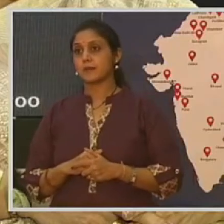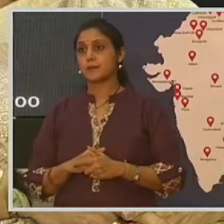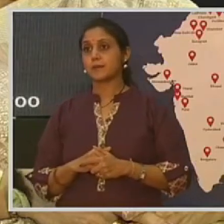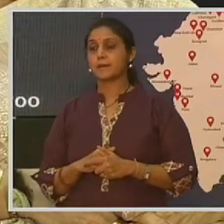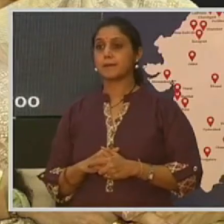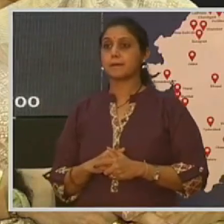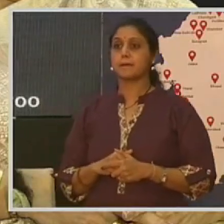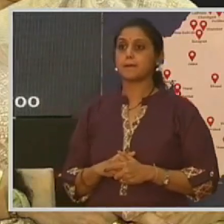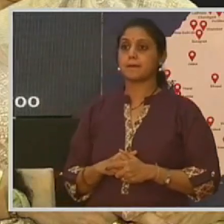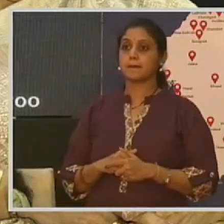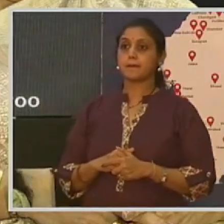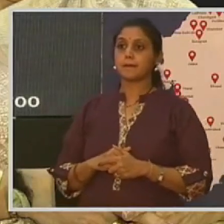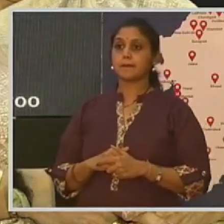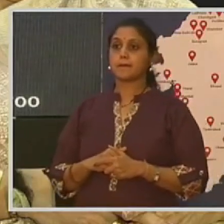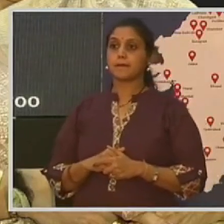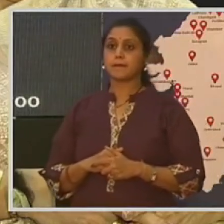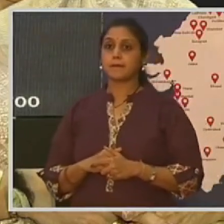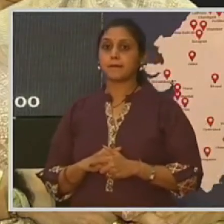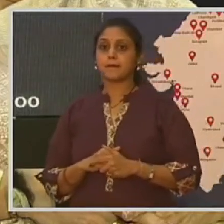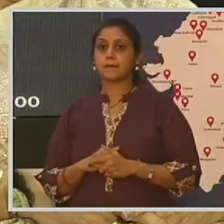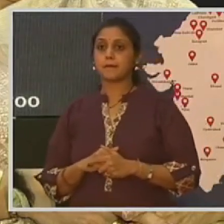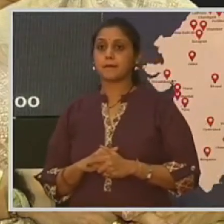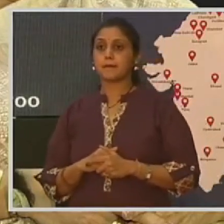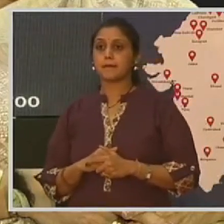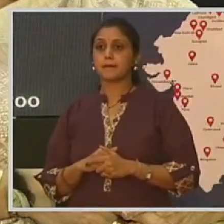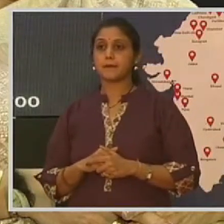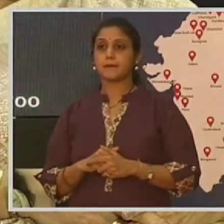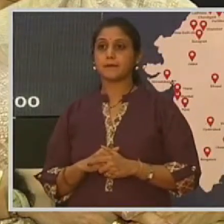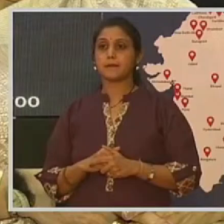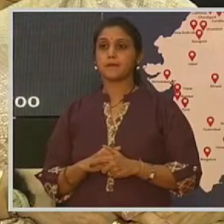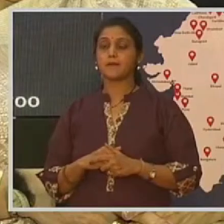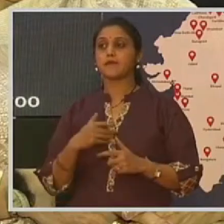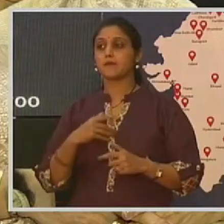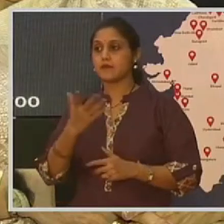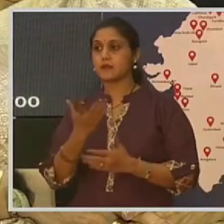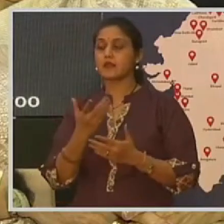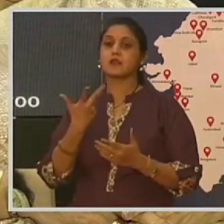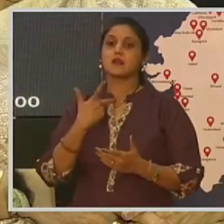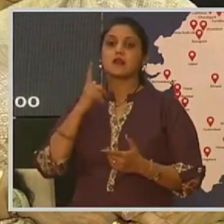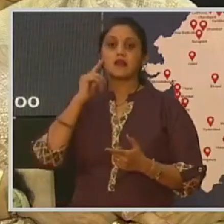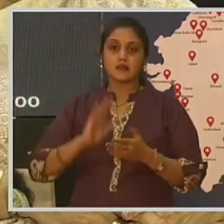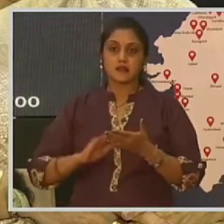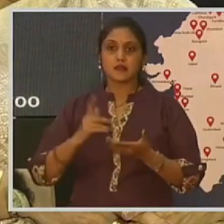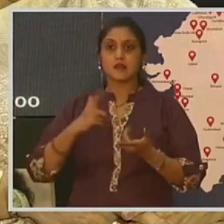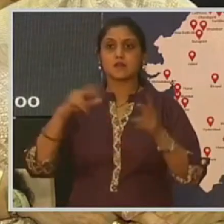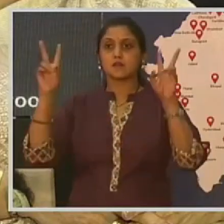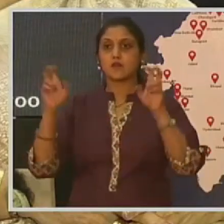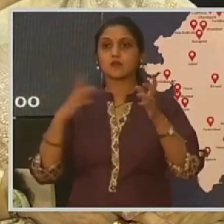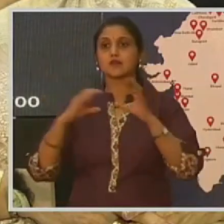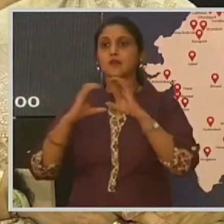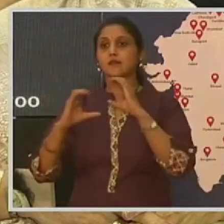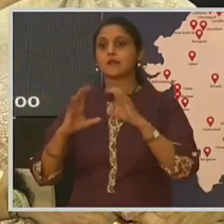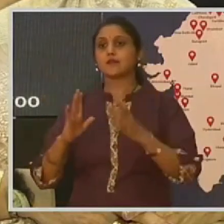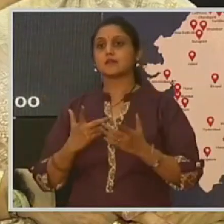coming to the point is that today when we talk about employment, especially because sir told